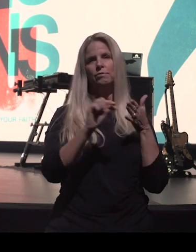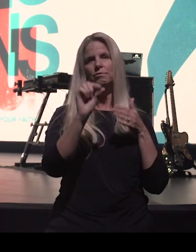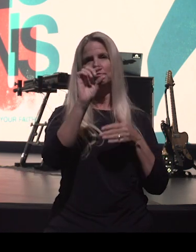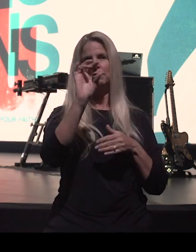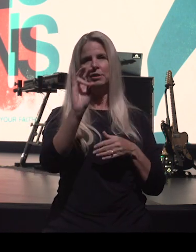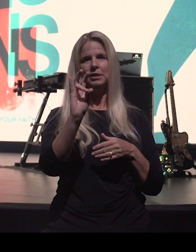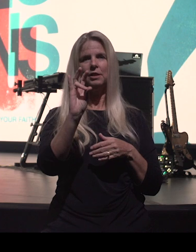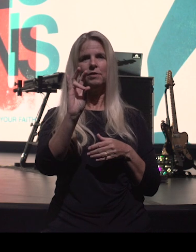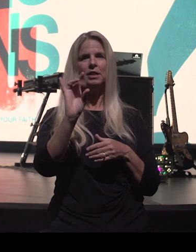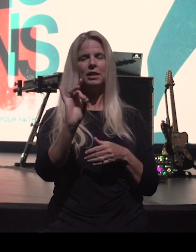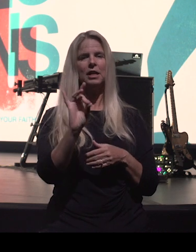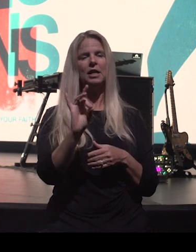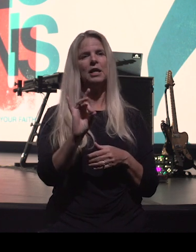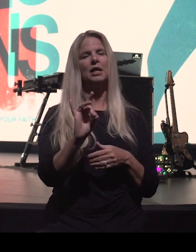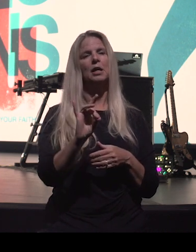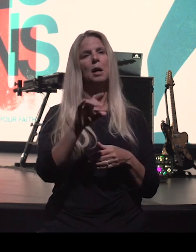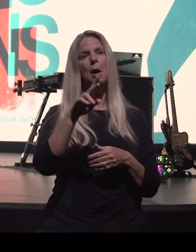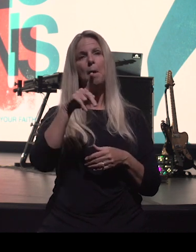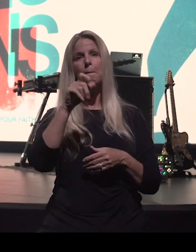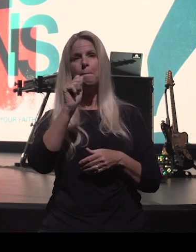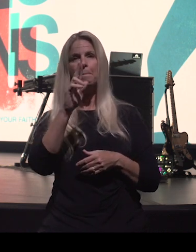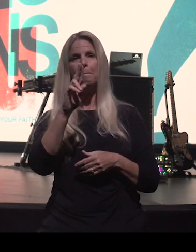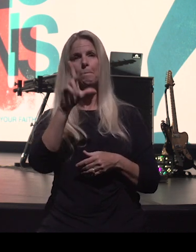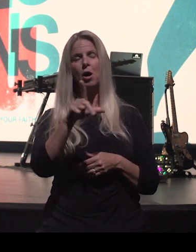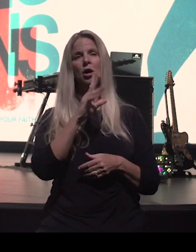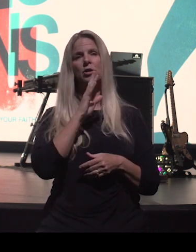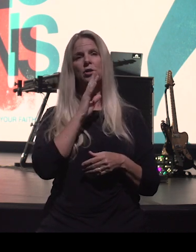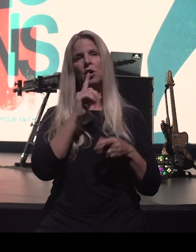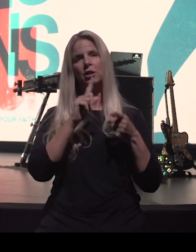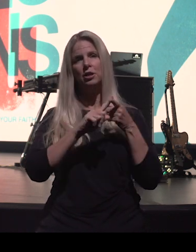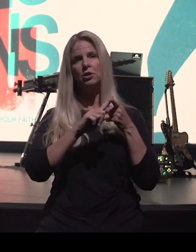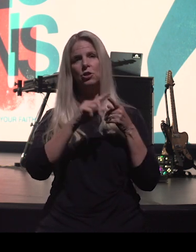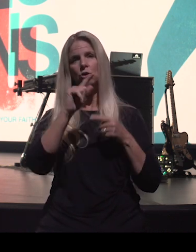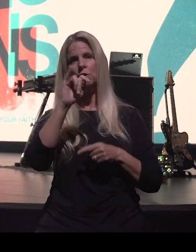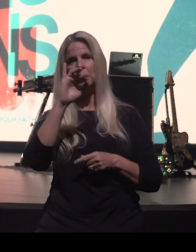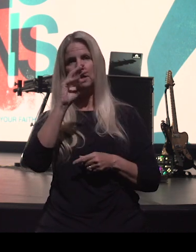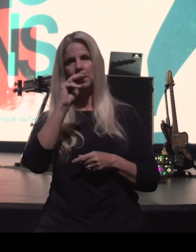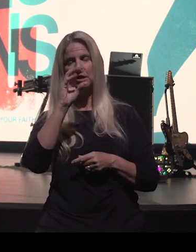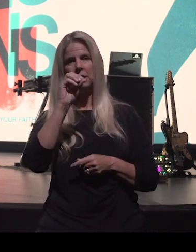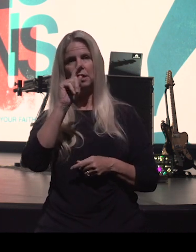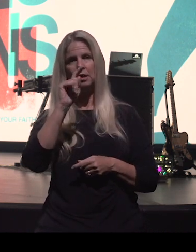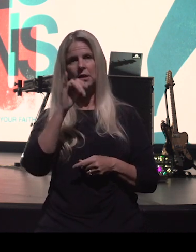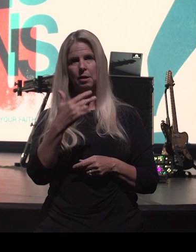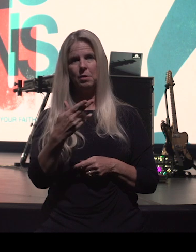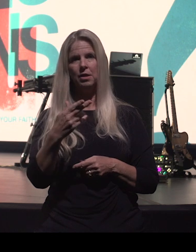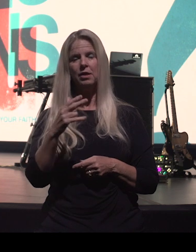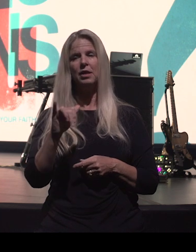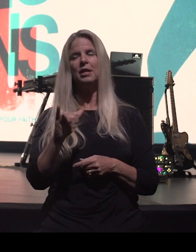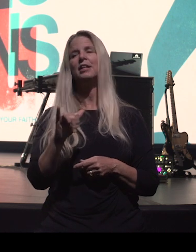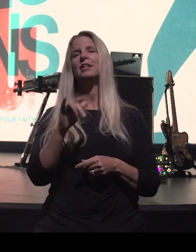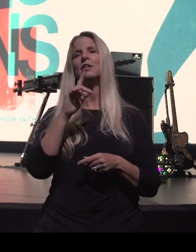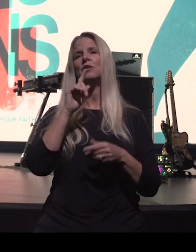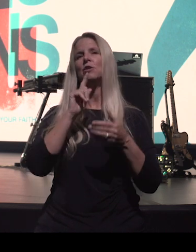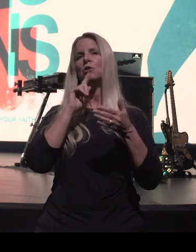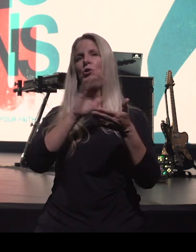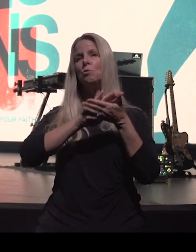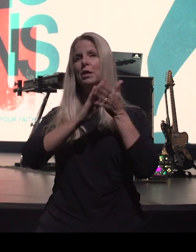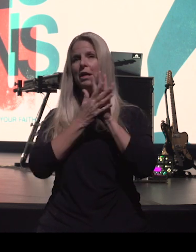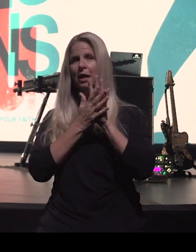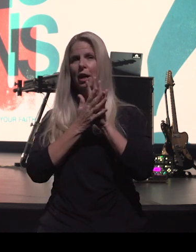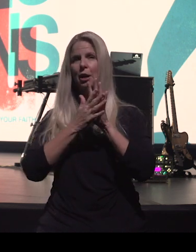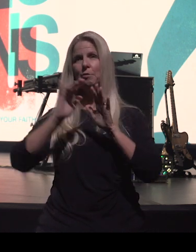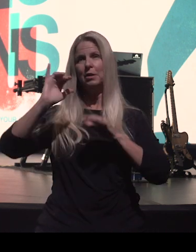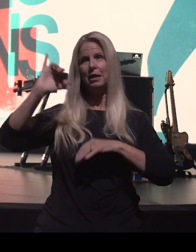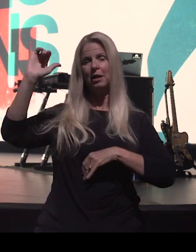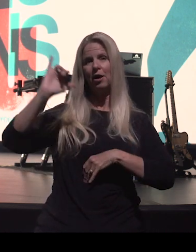Paul's talking to Timothy about how to become the godly man that he wants to be. He says, Timothy, rather train